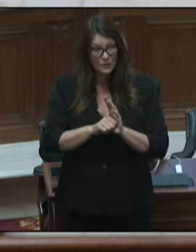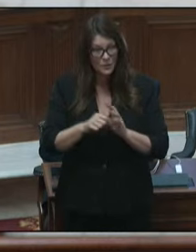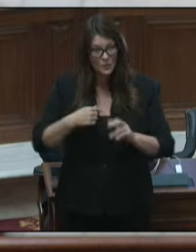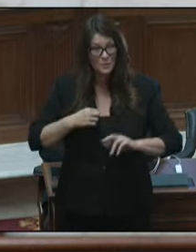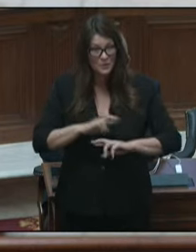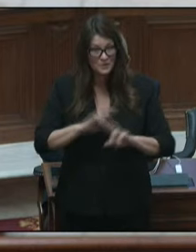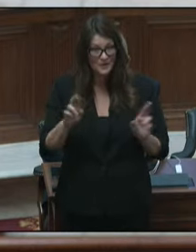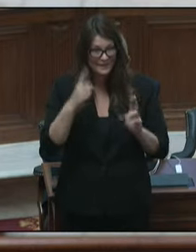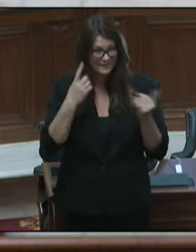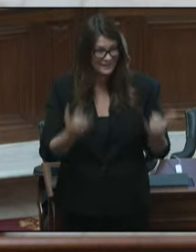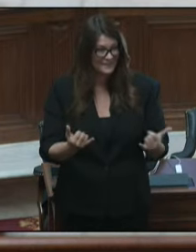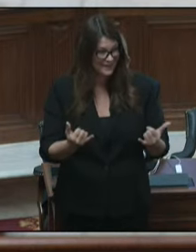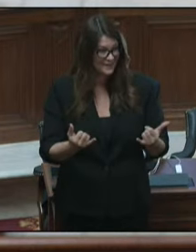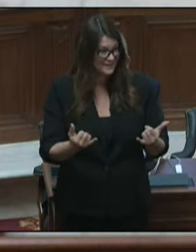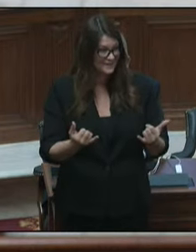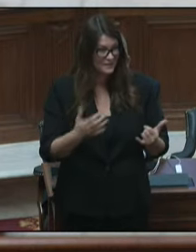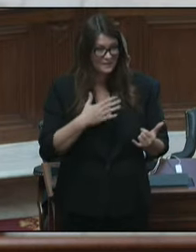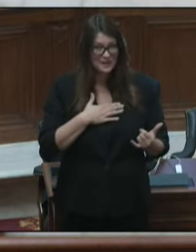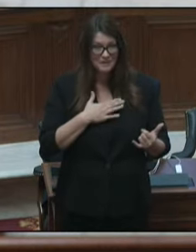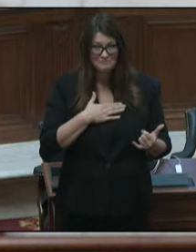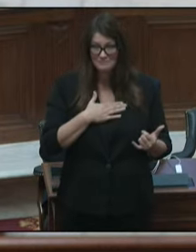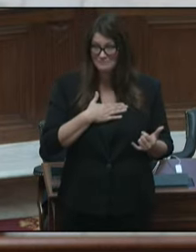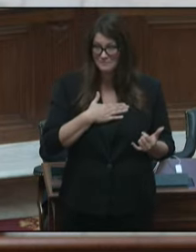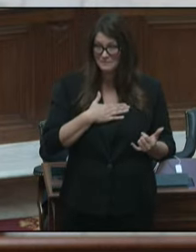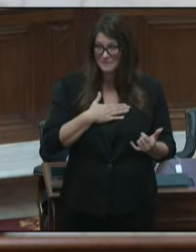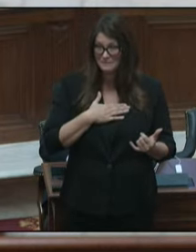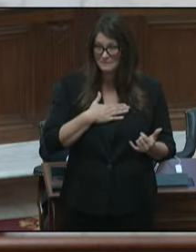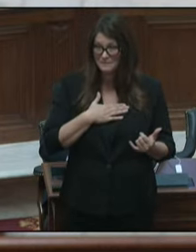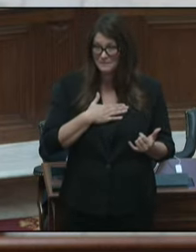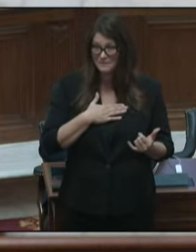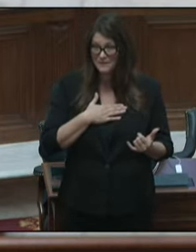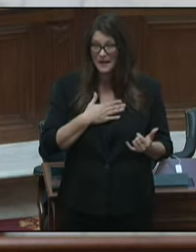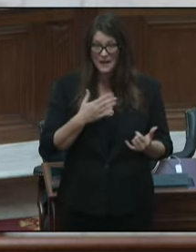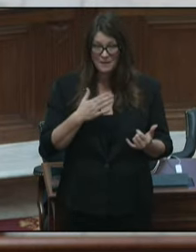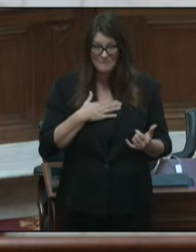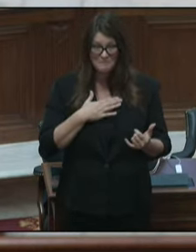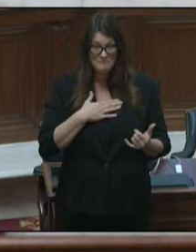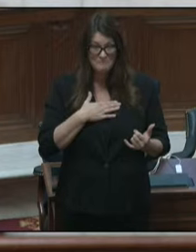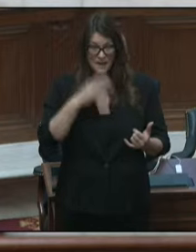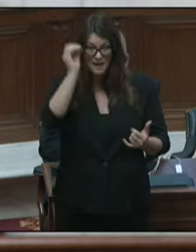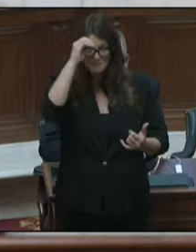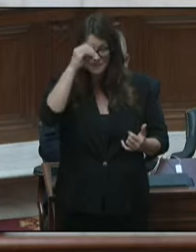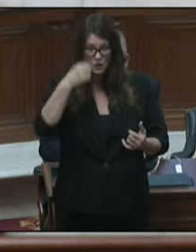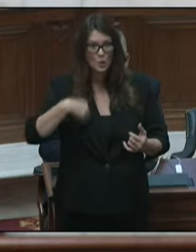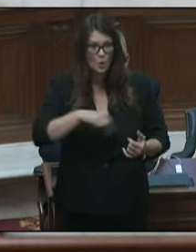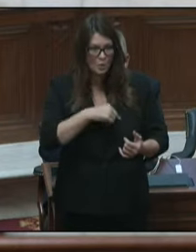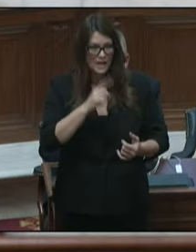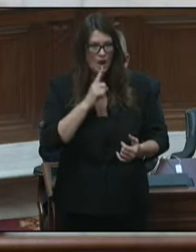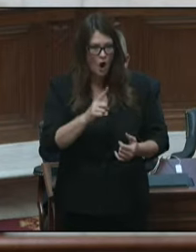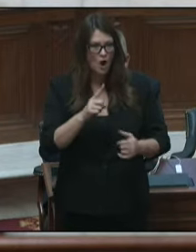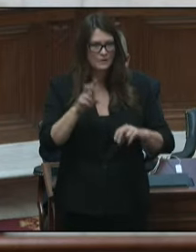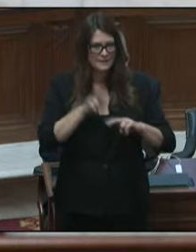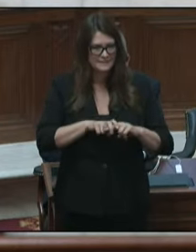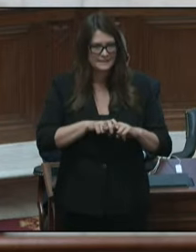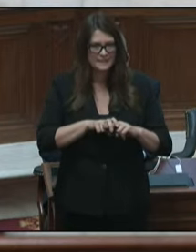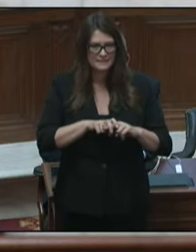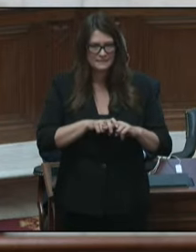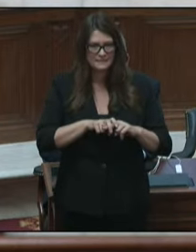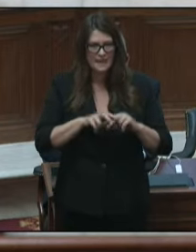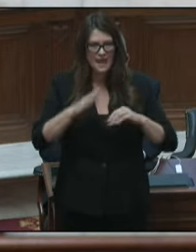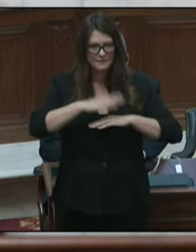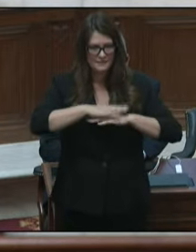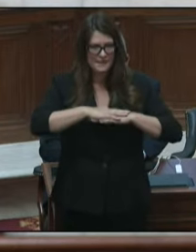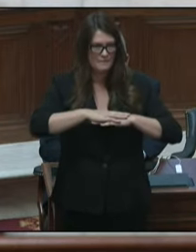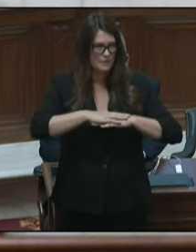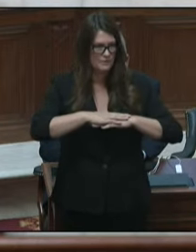table now, and in my words, we are the seat. Do you get that? For God's